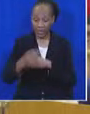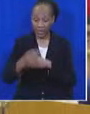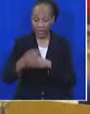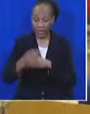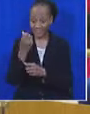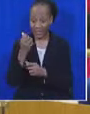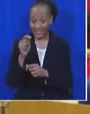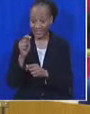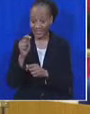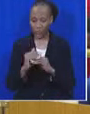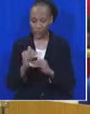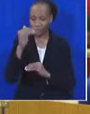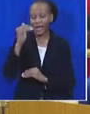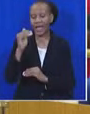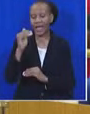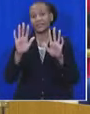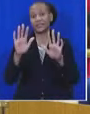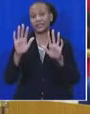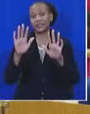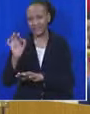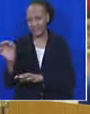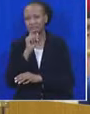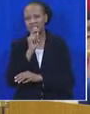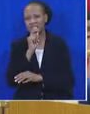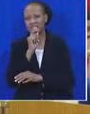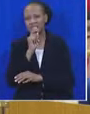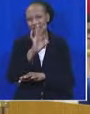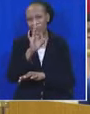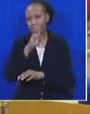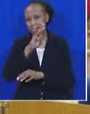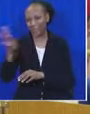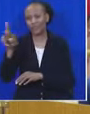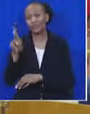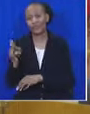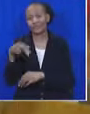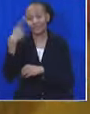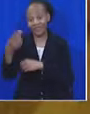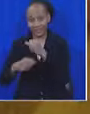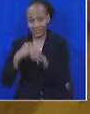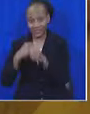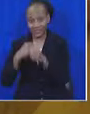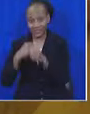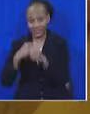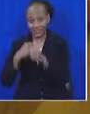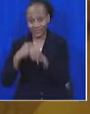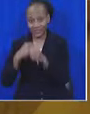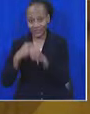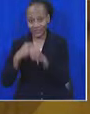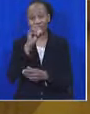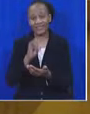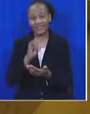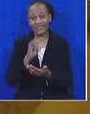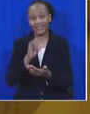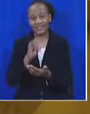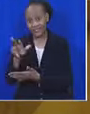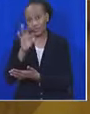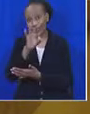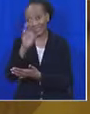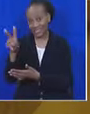will increase by 10%. That will be 73 billion next year, 83 billion in